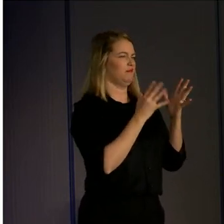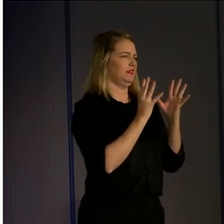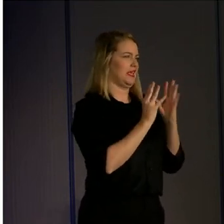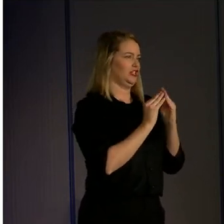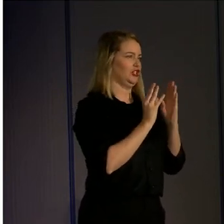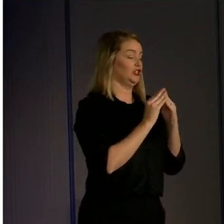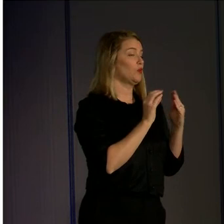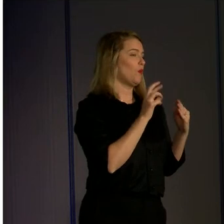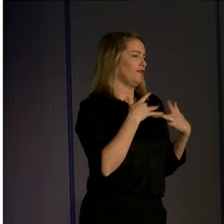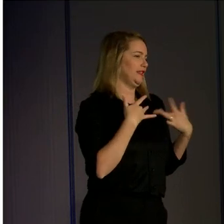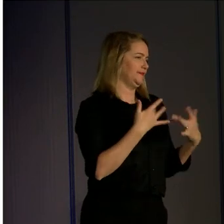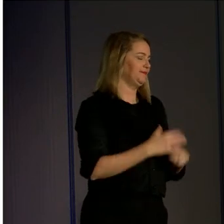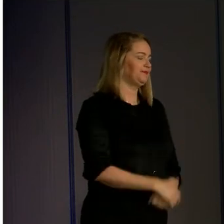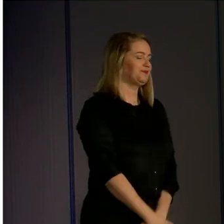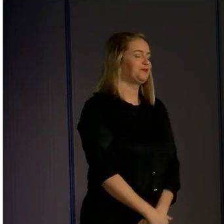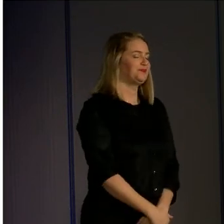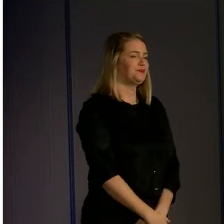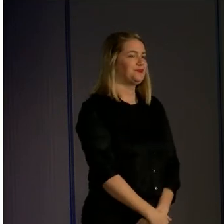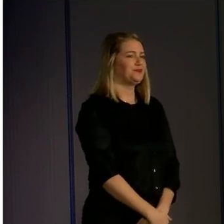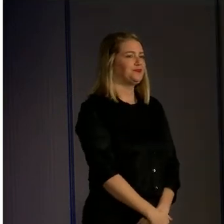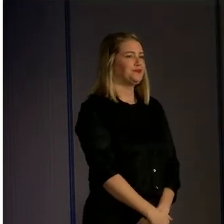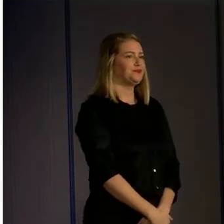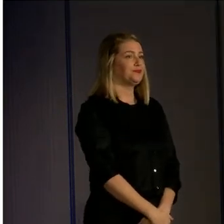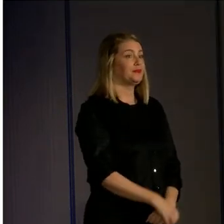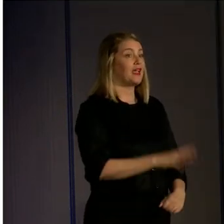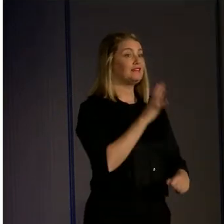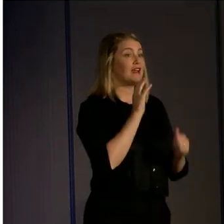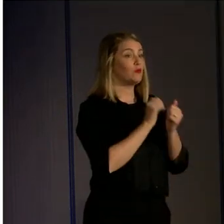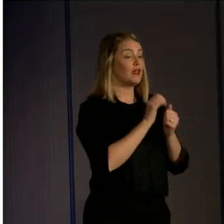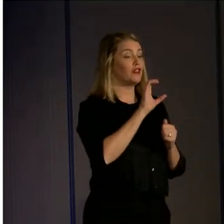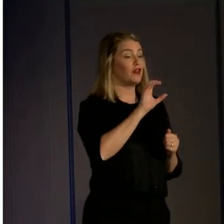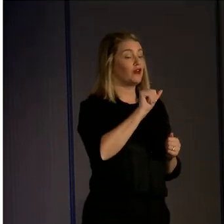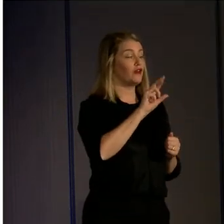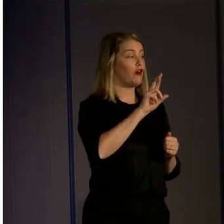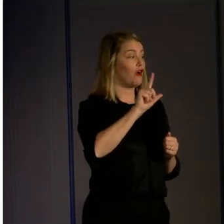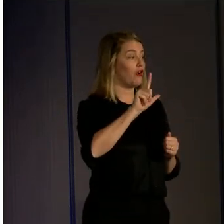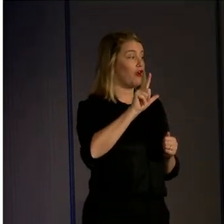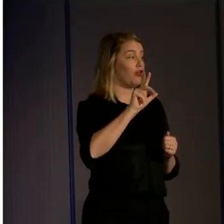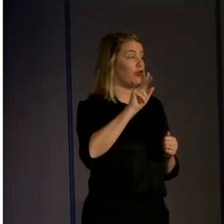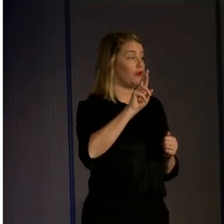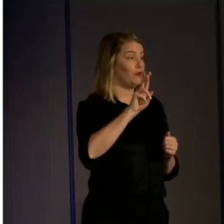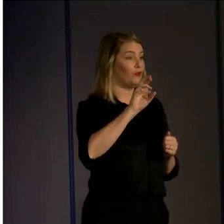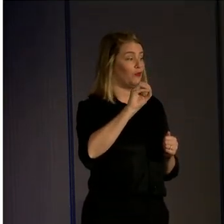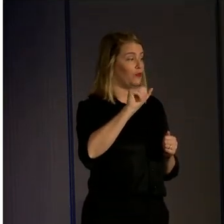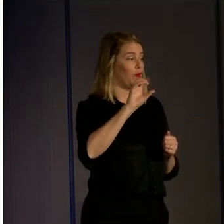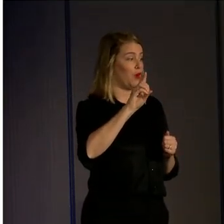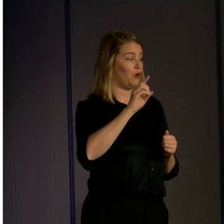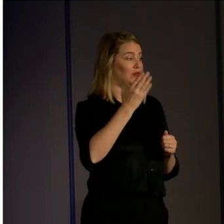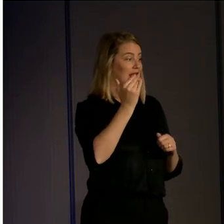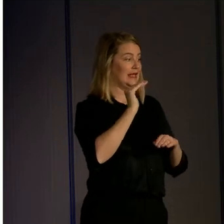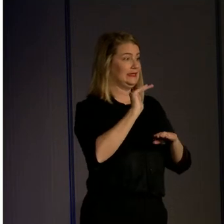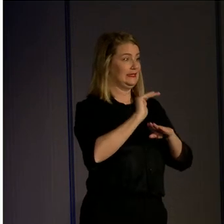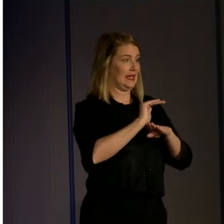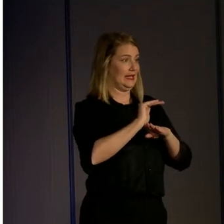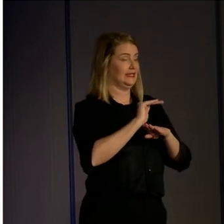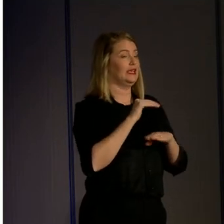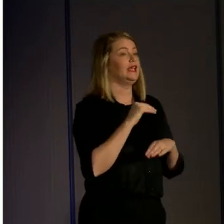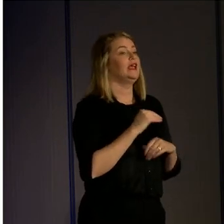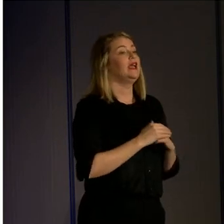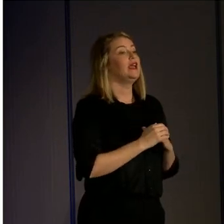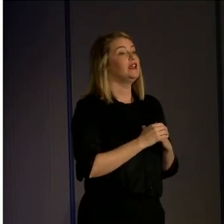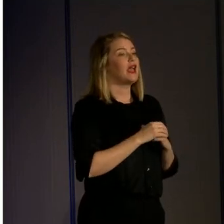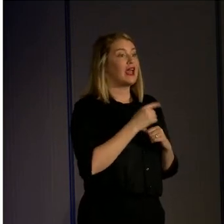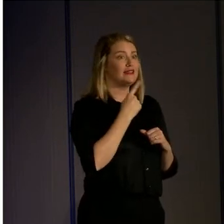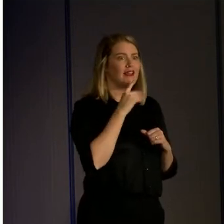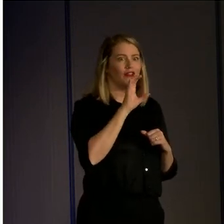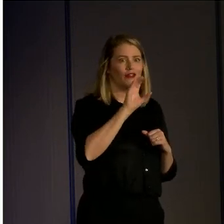or events. So I talked to Carl Grove last night. We're going to talk about funniest moments first. And I said,